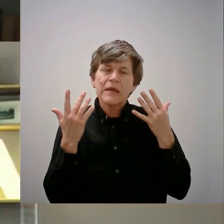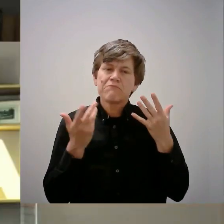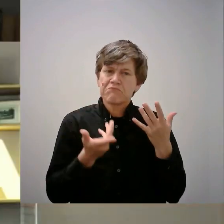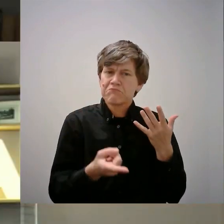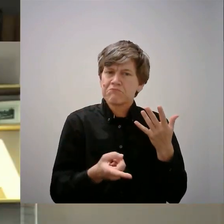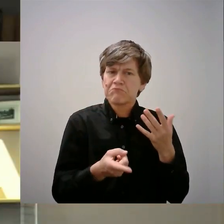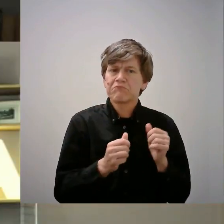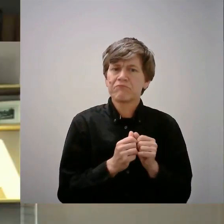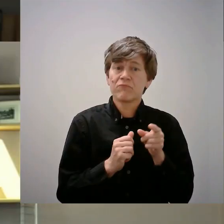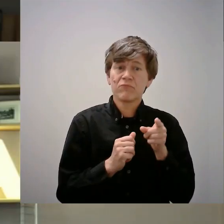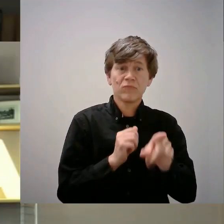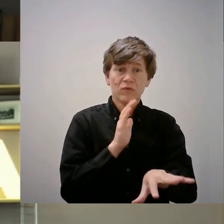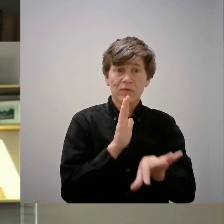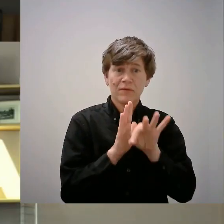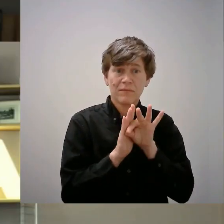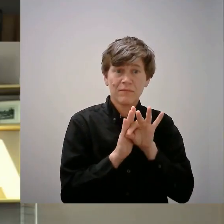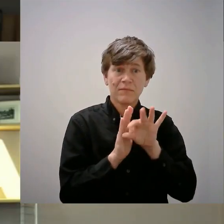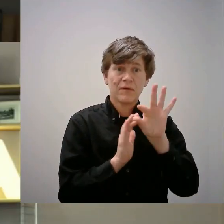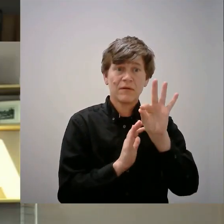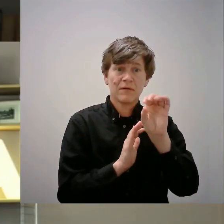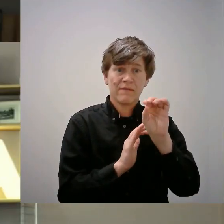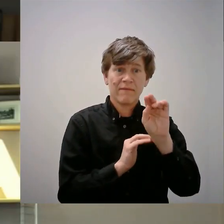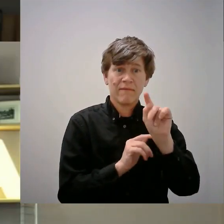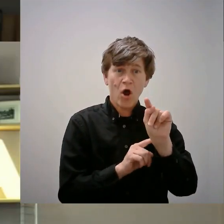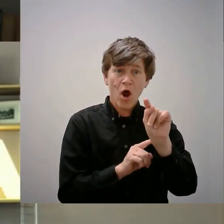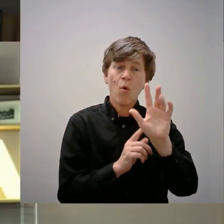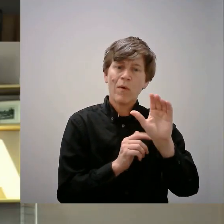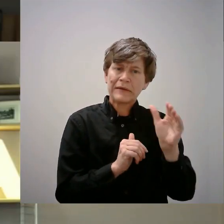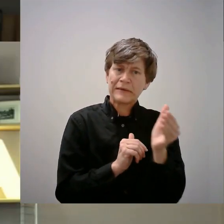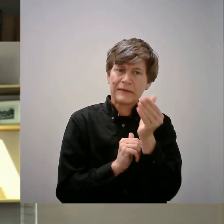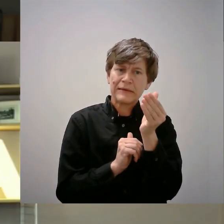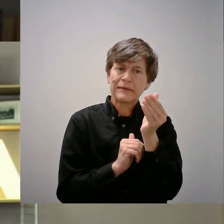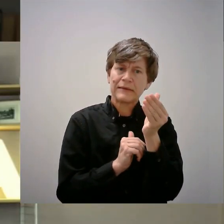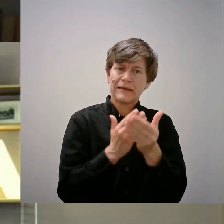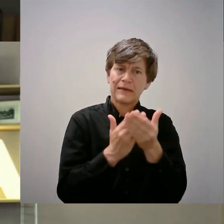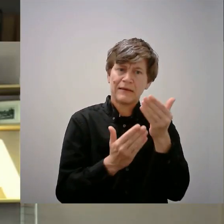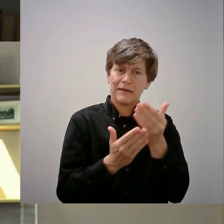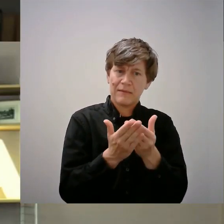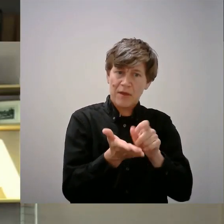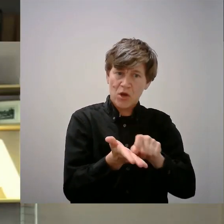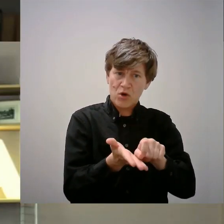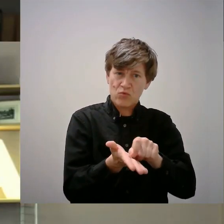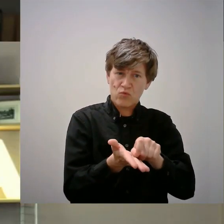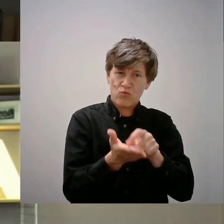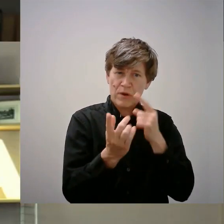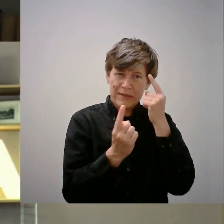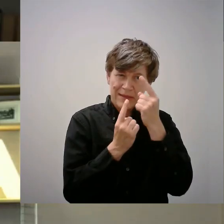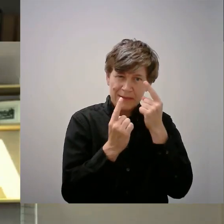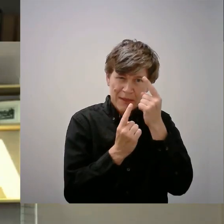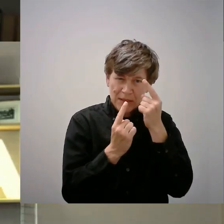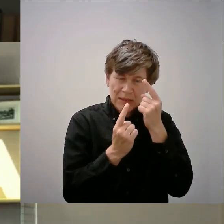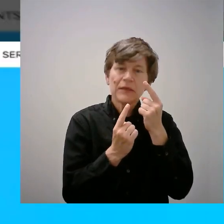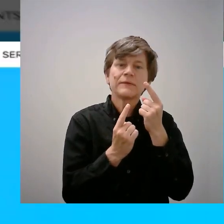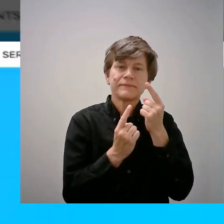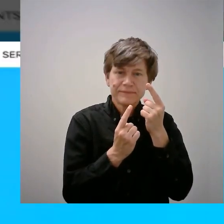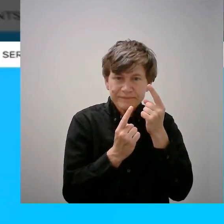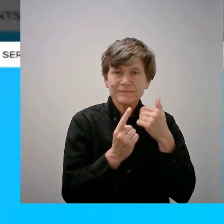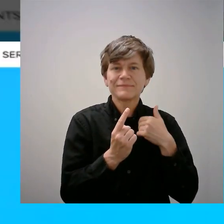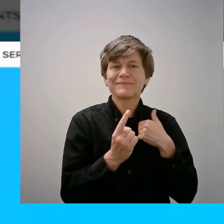But when you pick a font that wants to appear handwritten, think about that it has